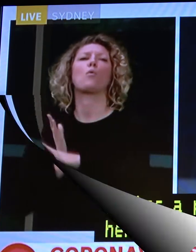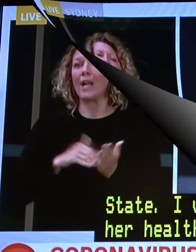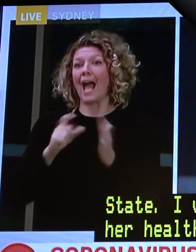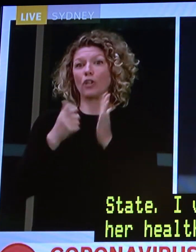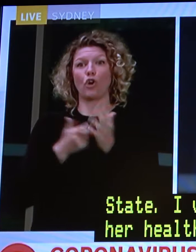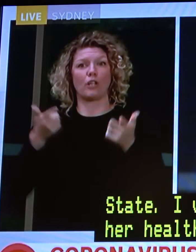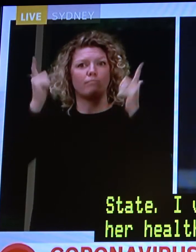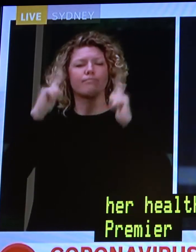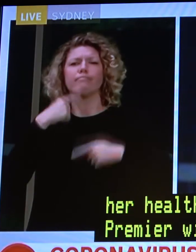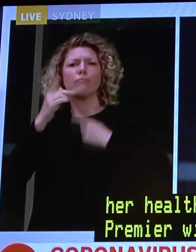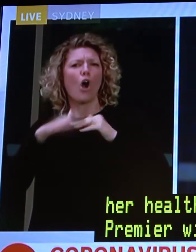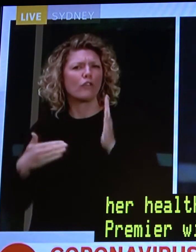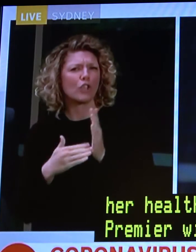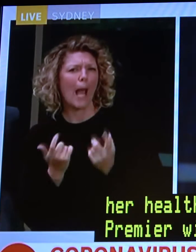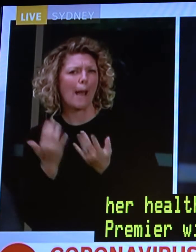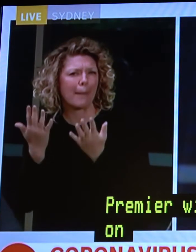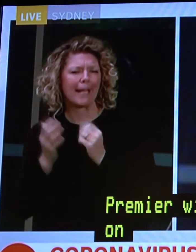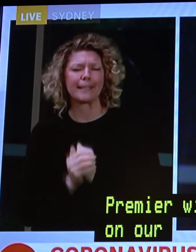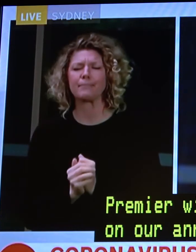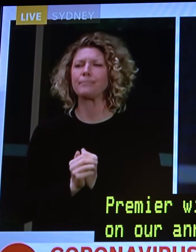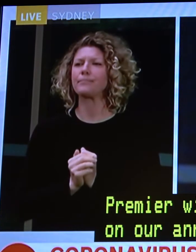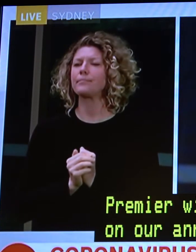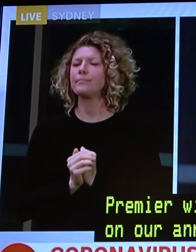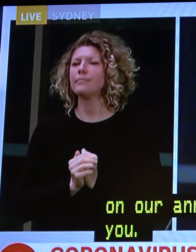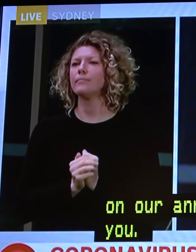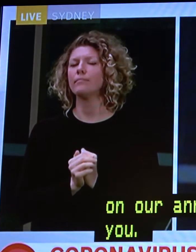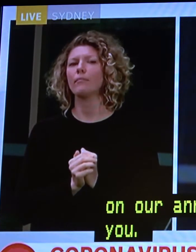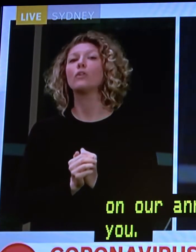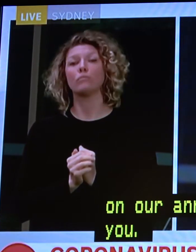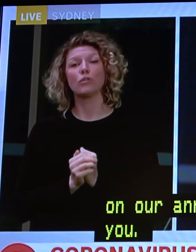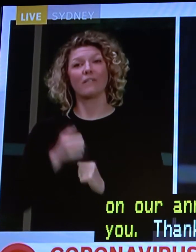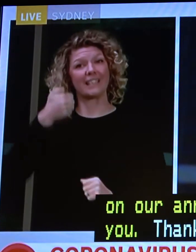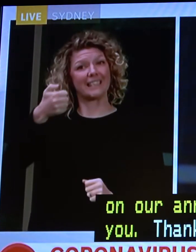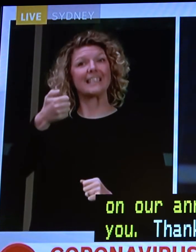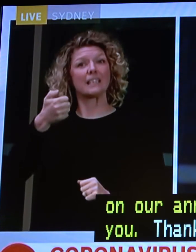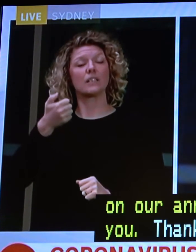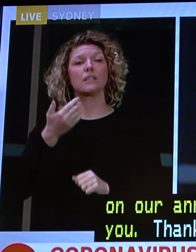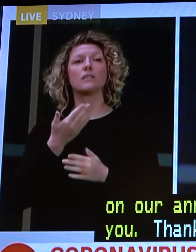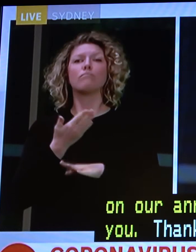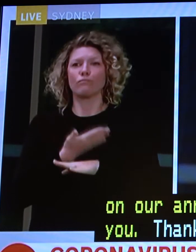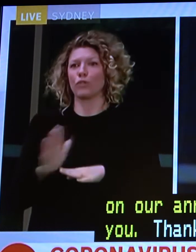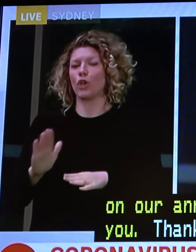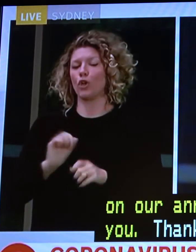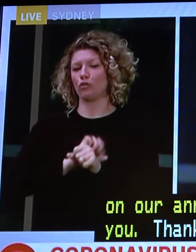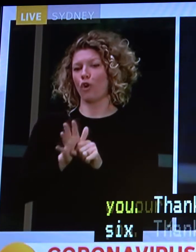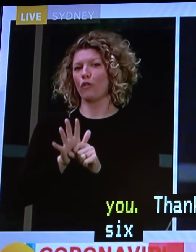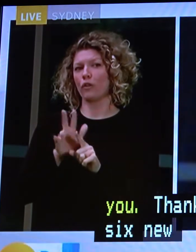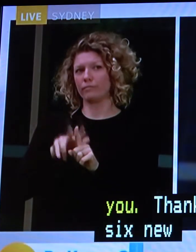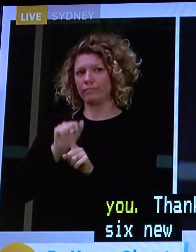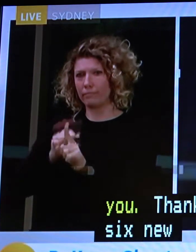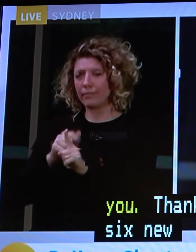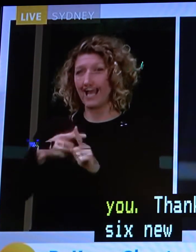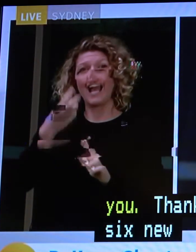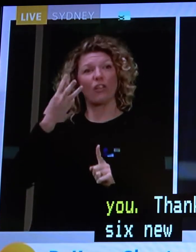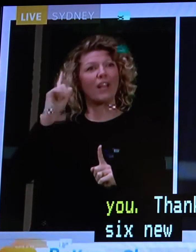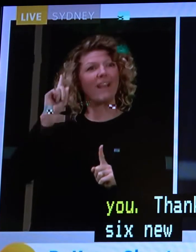you. Thank you, Premier. So there were 6 new cases and 3,489 people tested as of 8